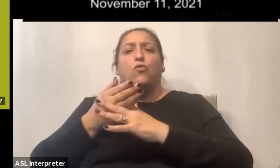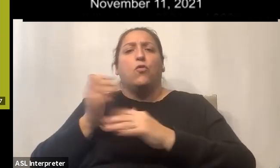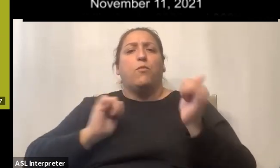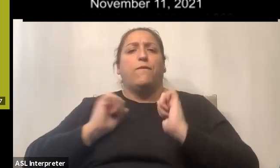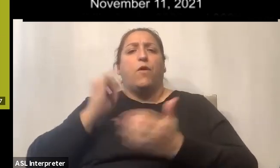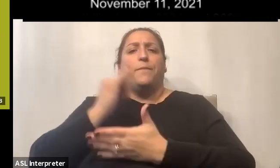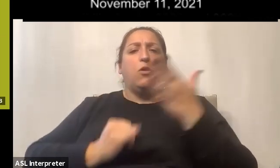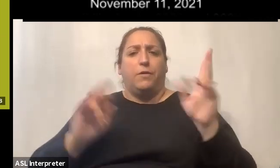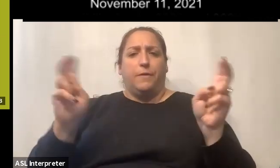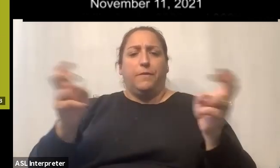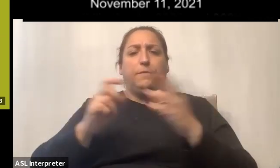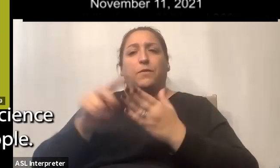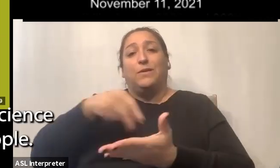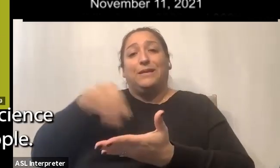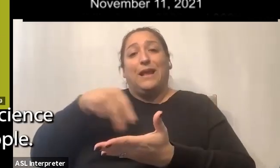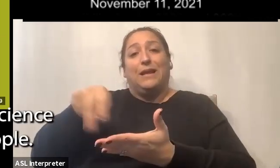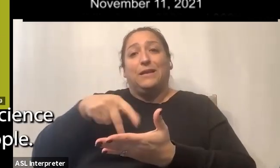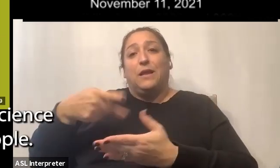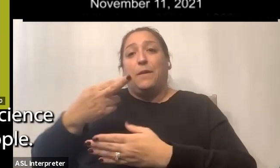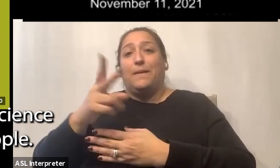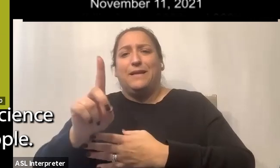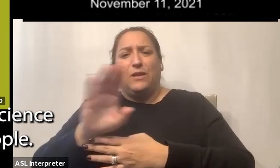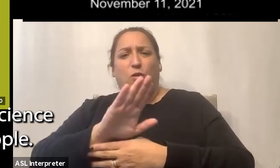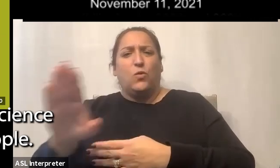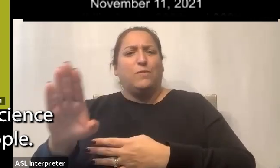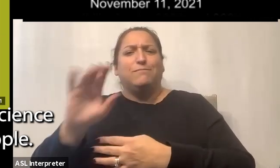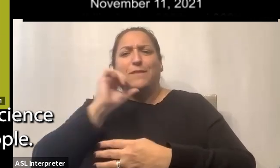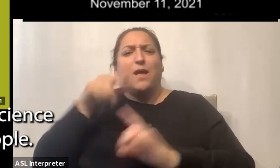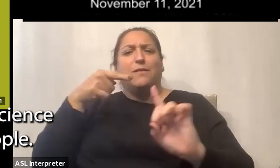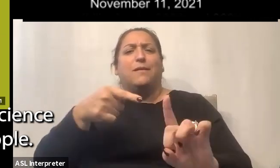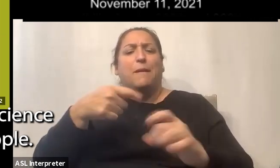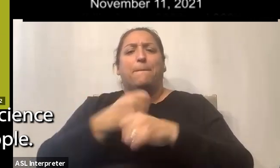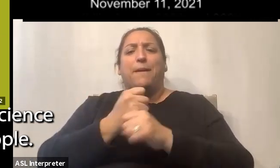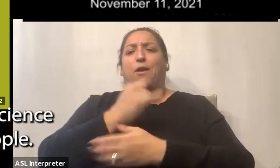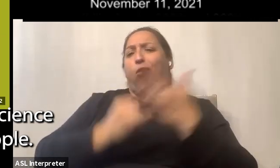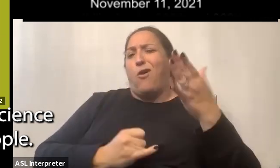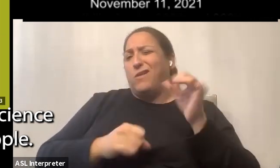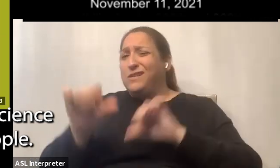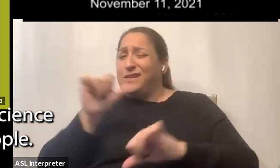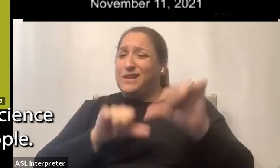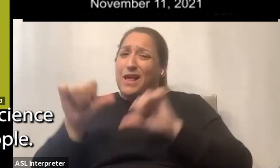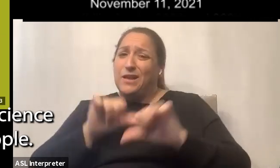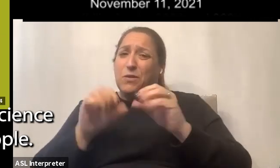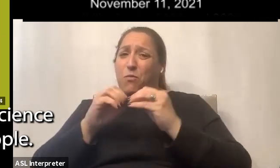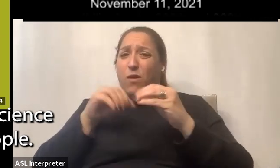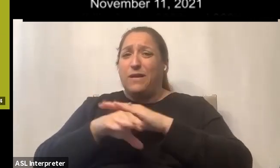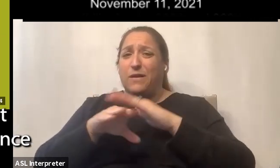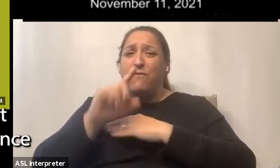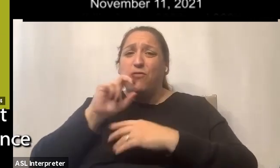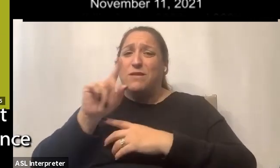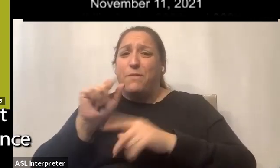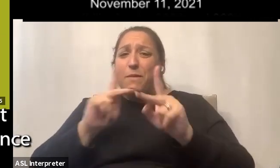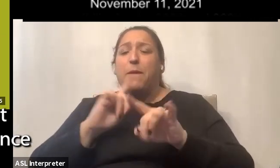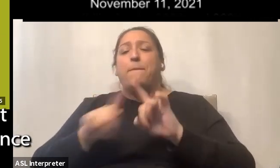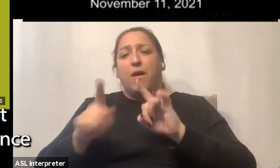And Dance Your PhD, it's not really made for making art, science more accessible for disabled people.